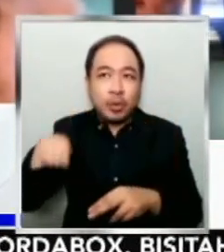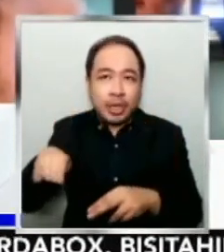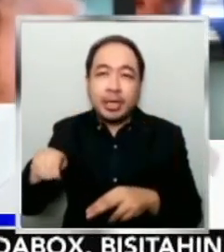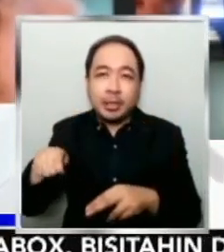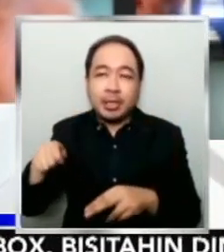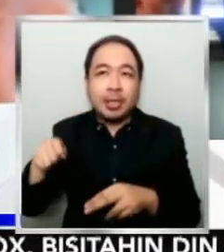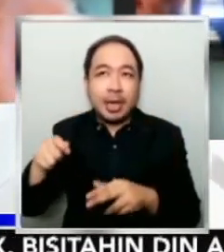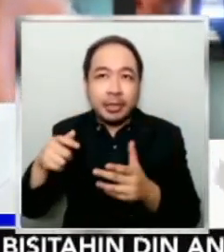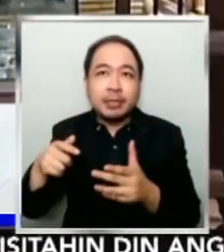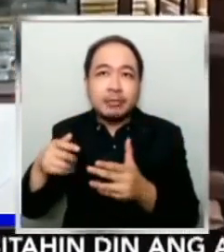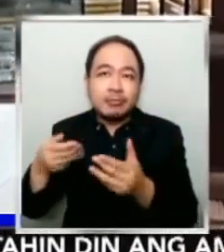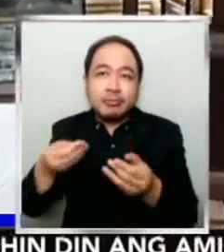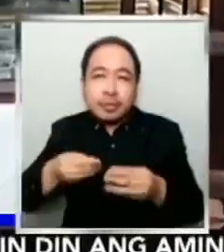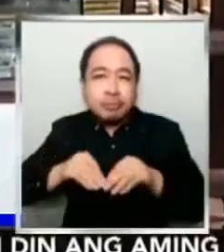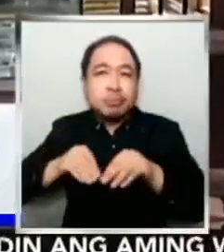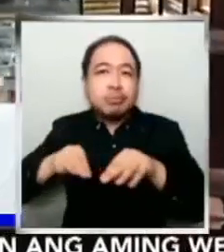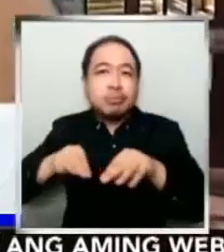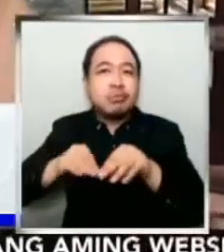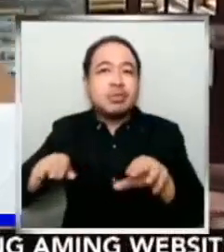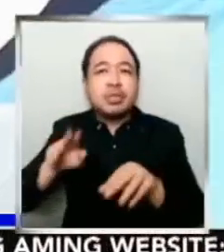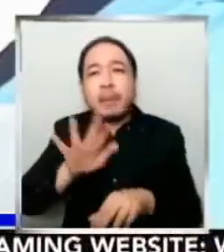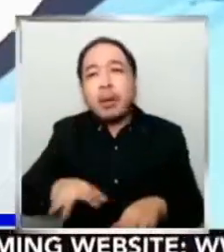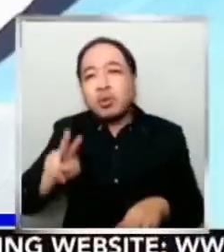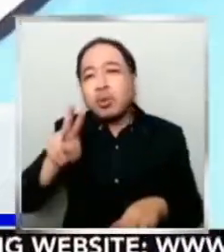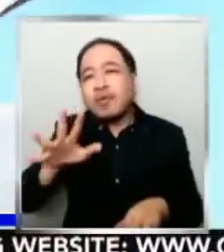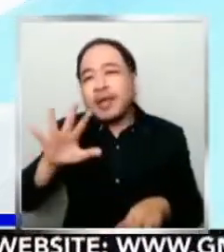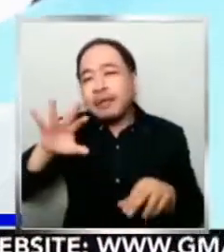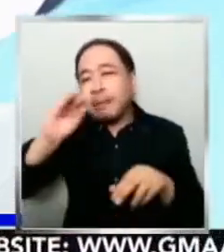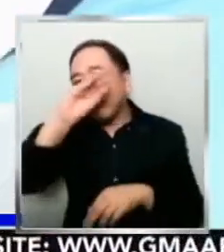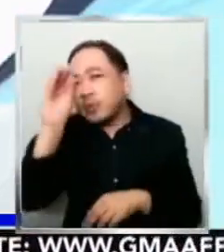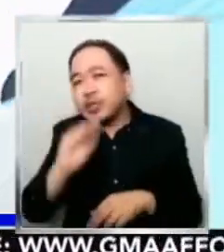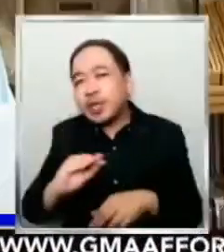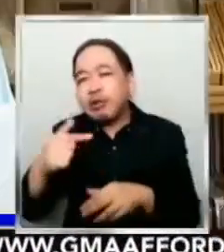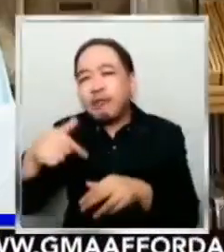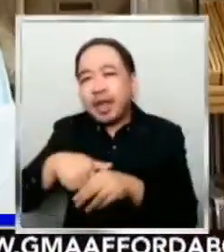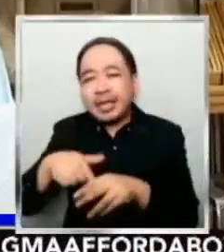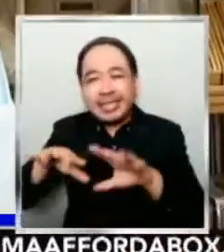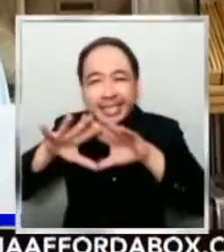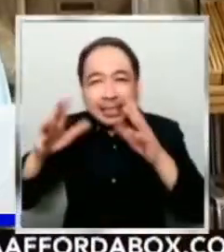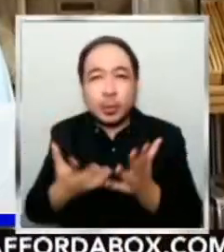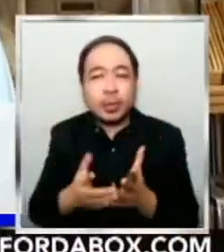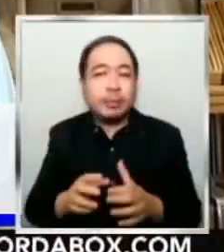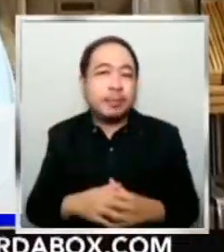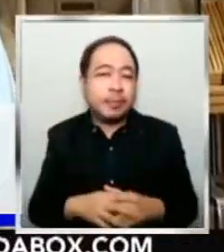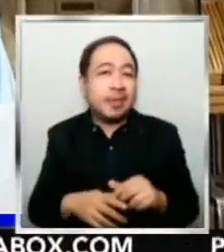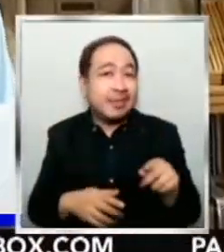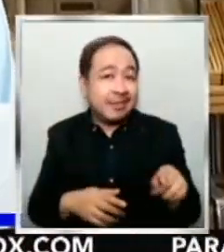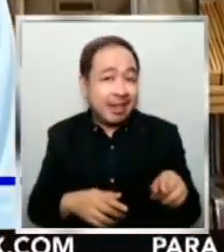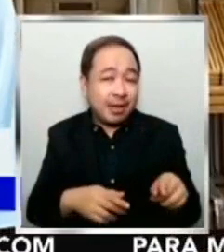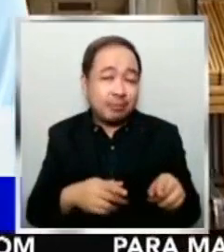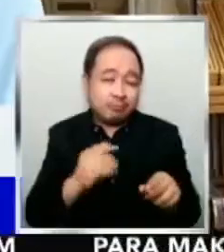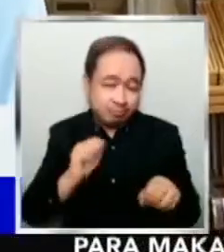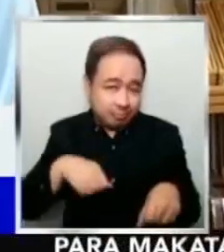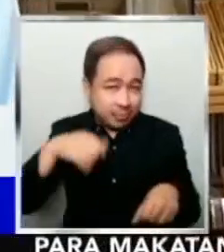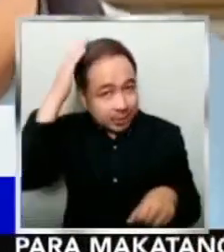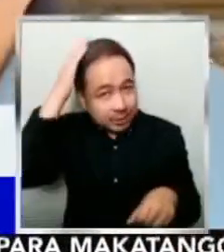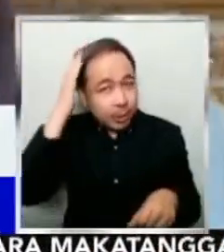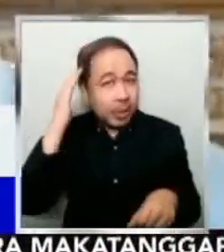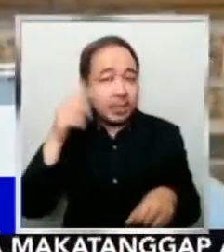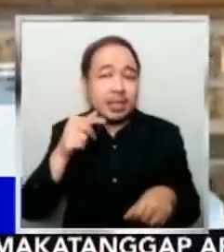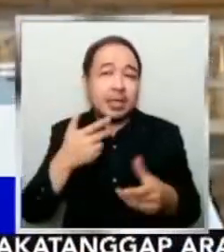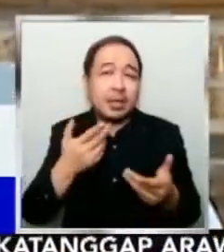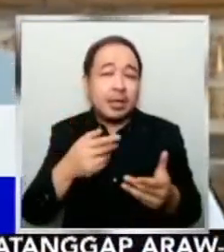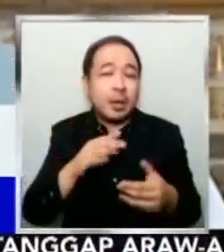about 25%. Pakiusap naman ng Philippine Federation of Bakers. Kung kaya naman ninyo na huwag nang itaas pa